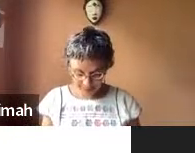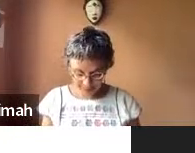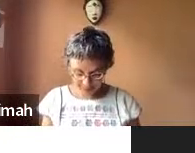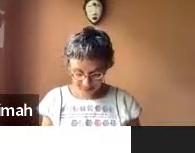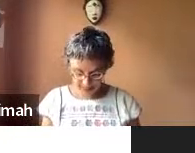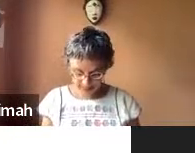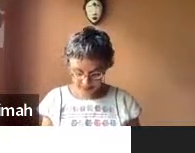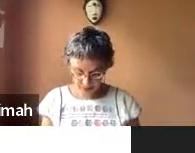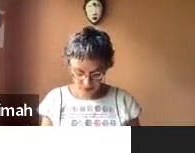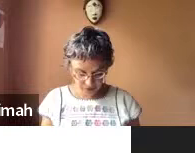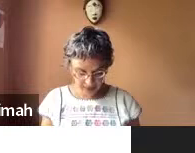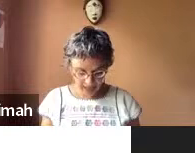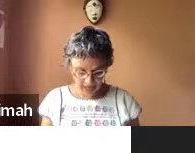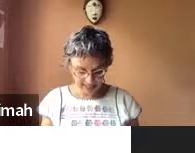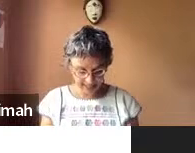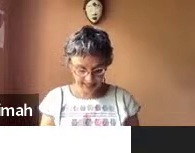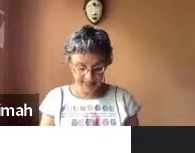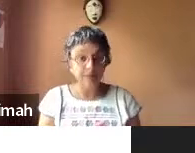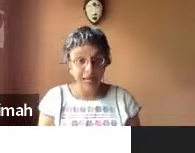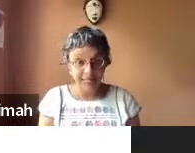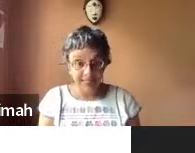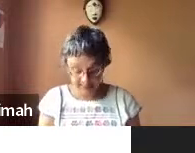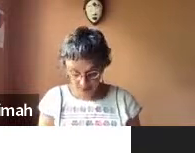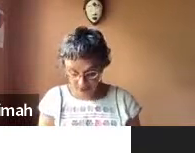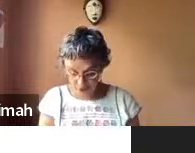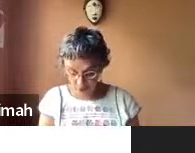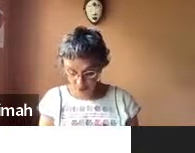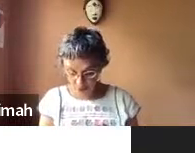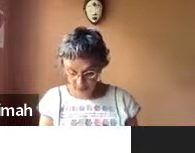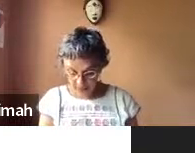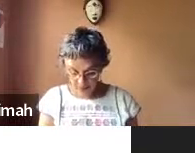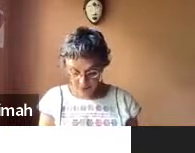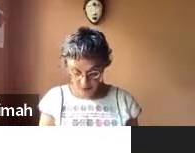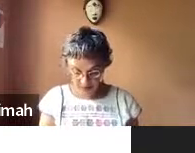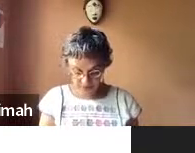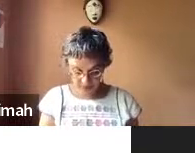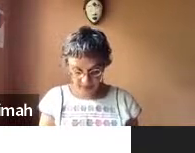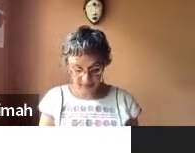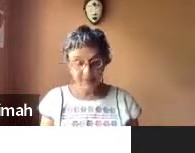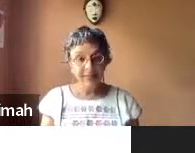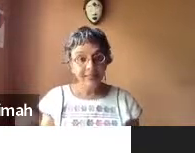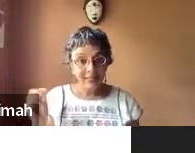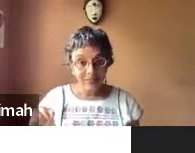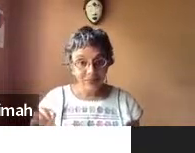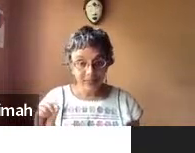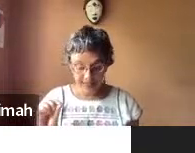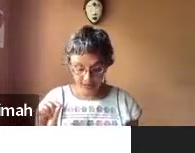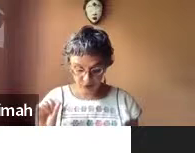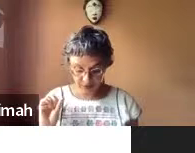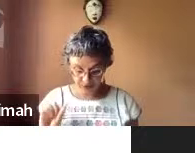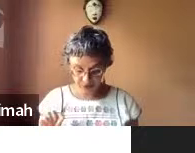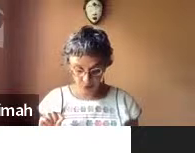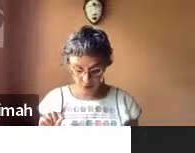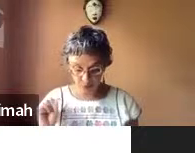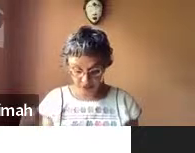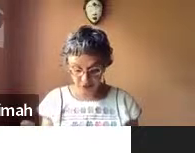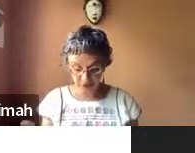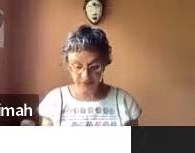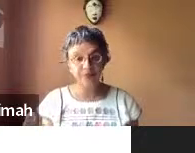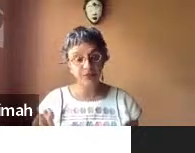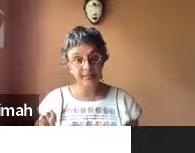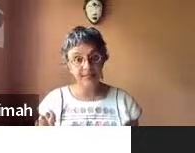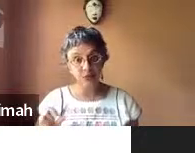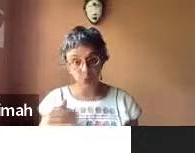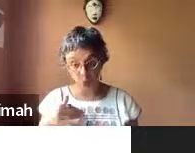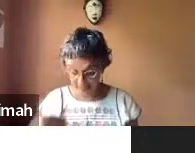When we look at the dependency ratio for Africa, even accounting for